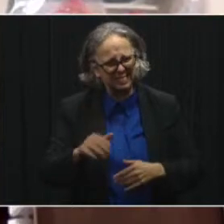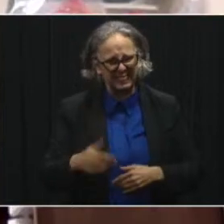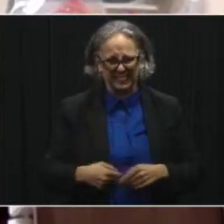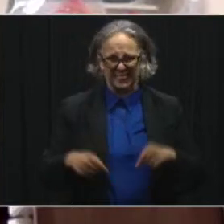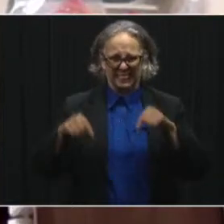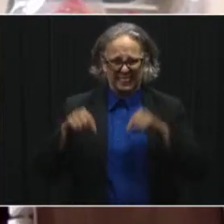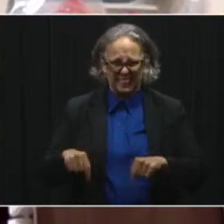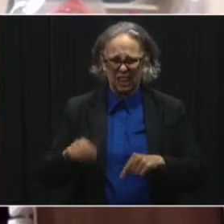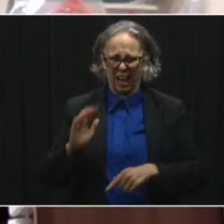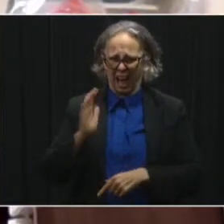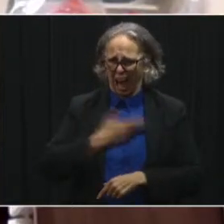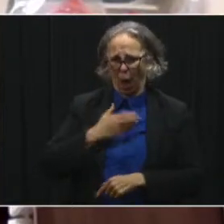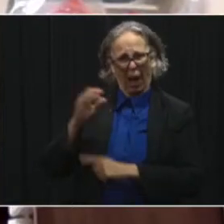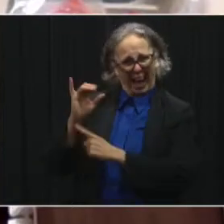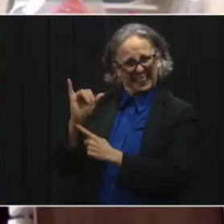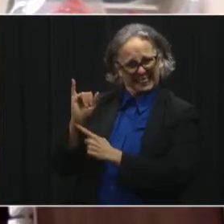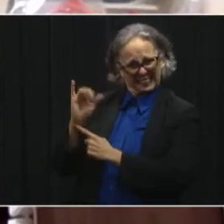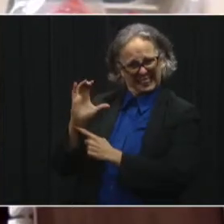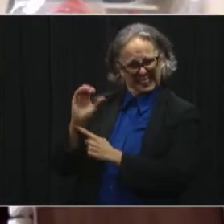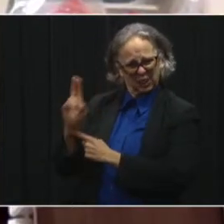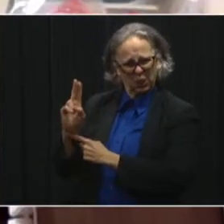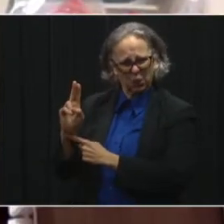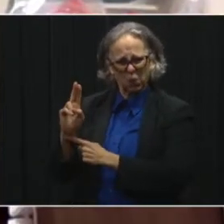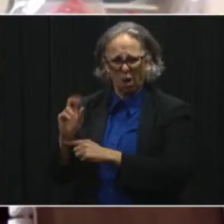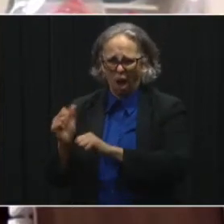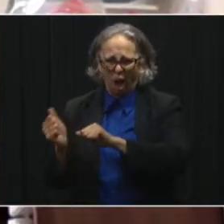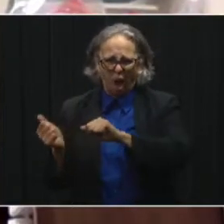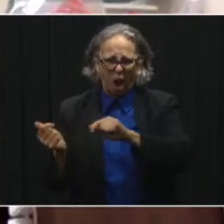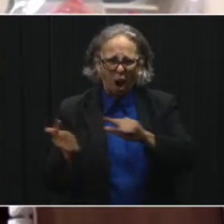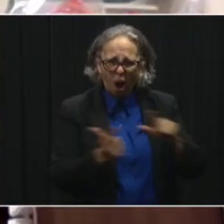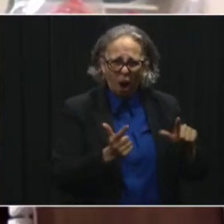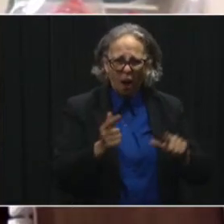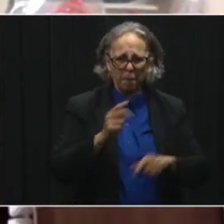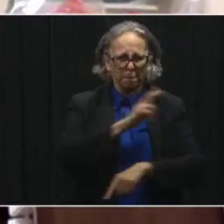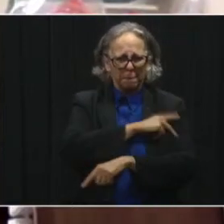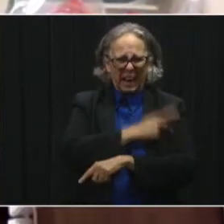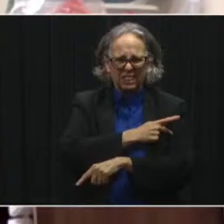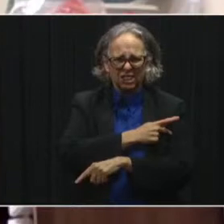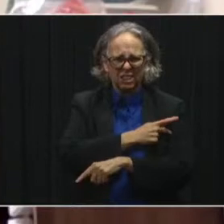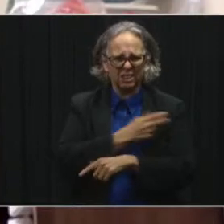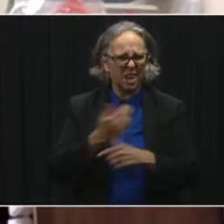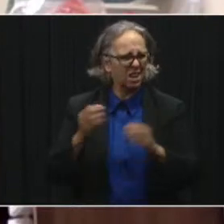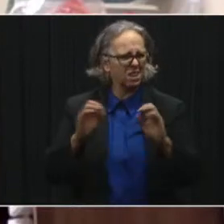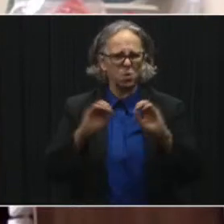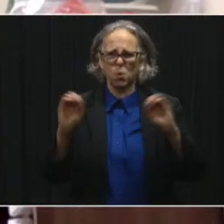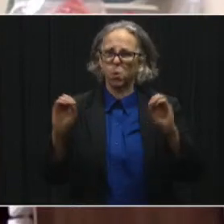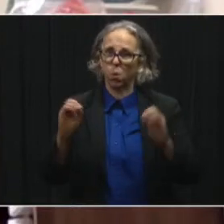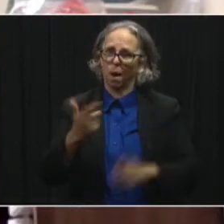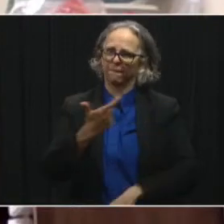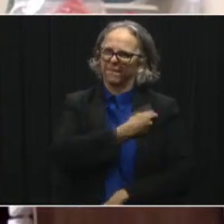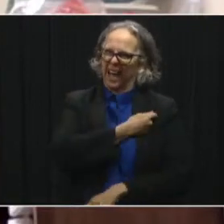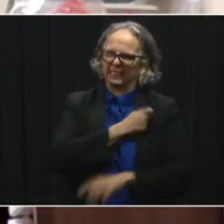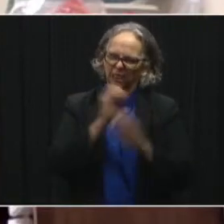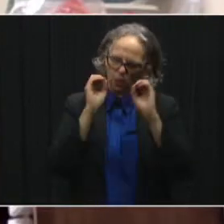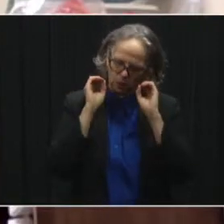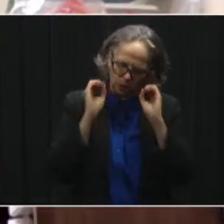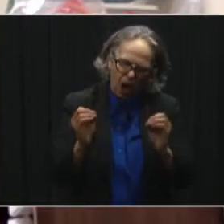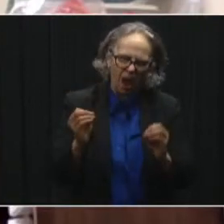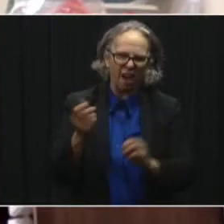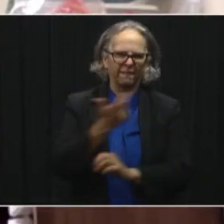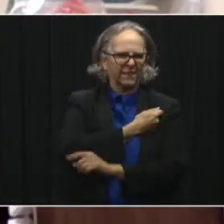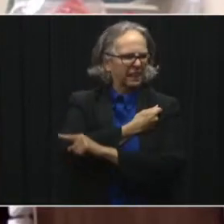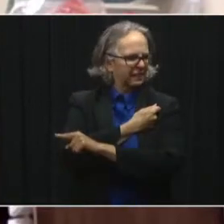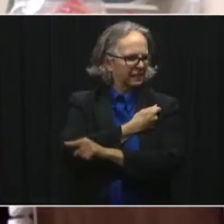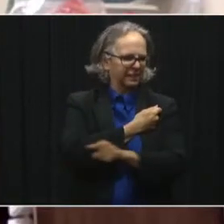in our ICU, none of them are vaccinated that are on the ventilator. Okay. You say none of them are vaccinated? Yes.